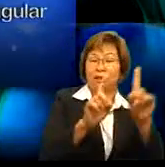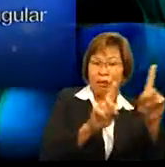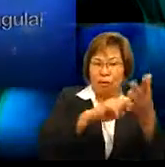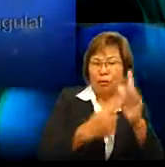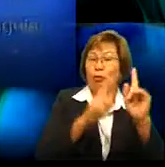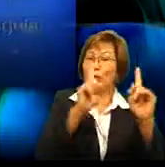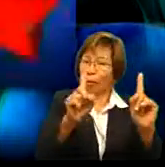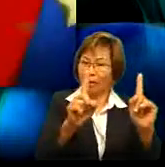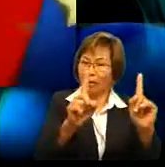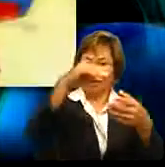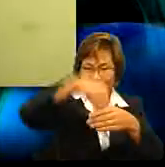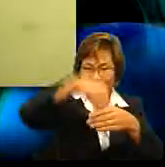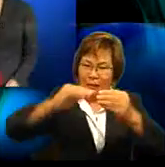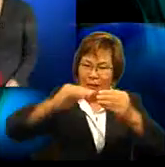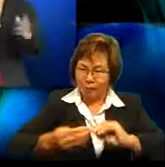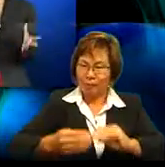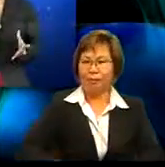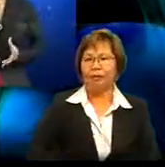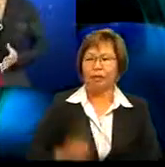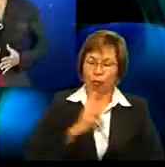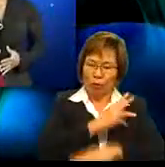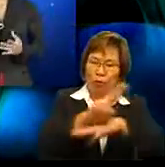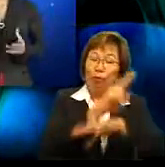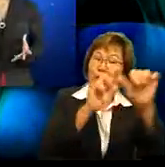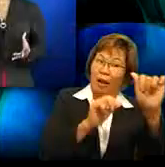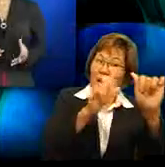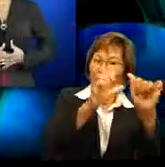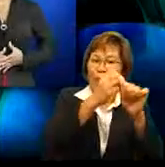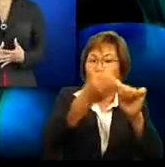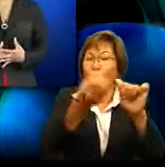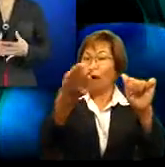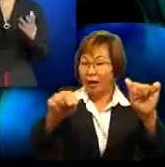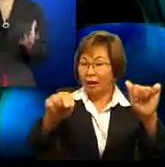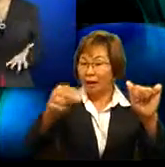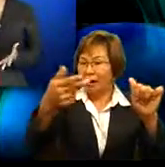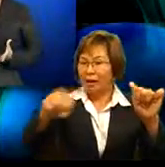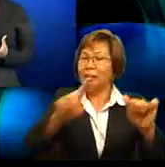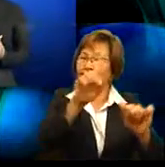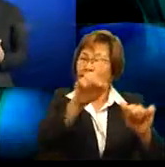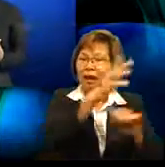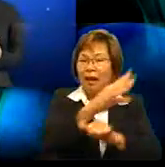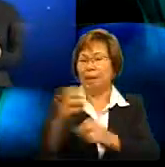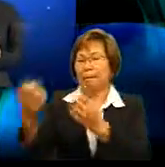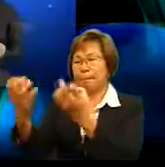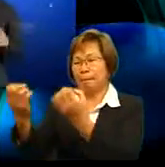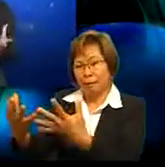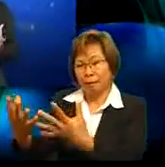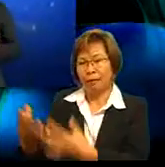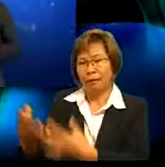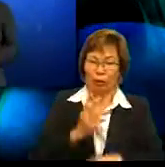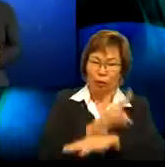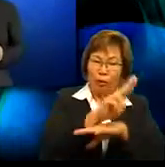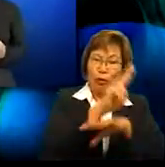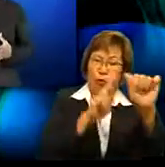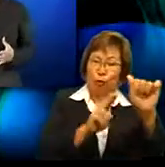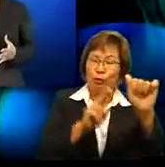means one in number. We use a and n to differentiate between singular and plural. We use